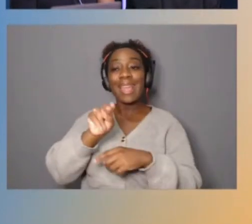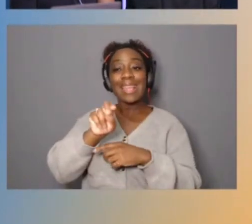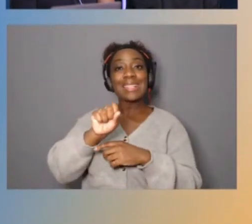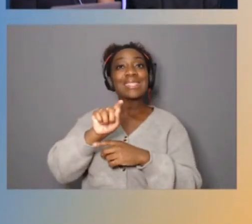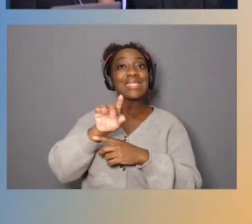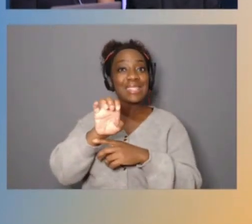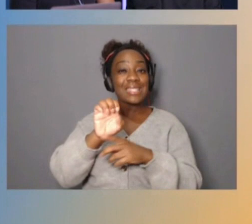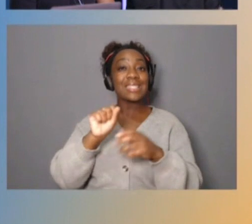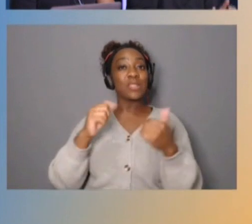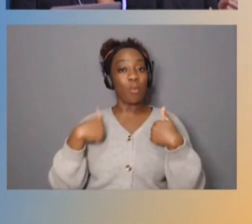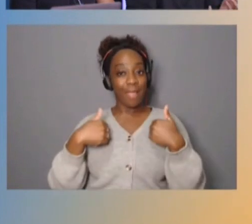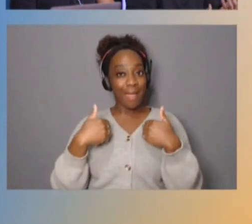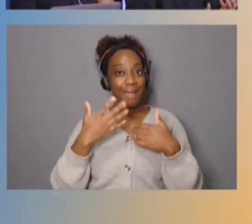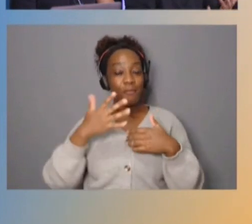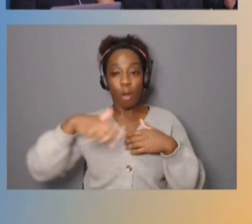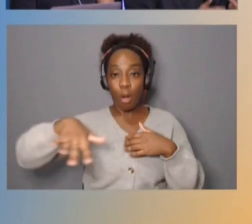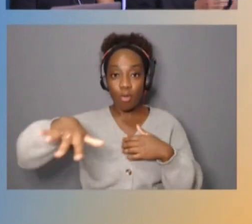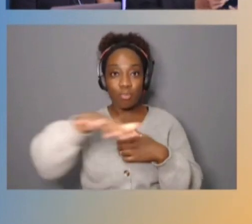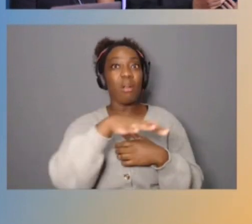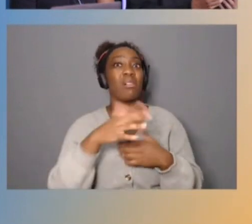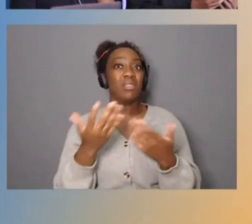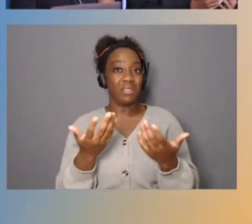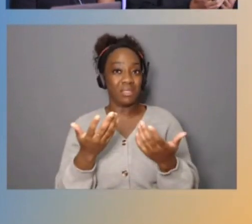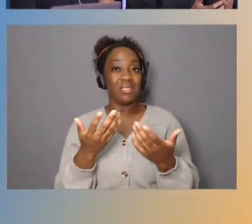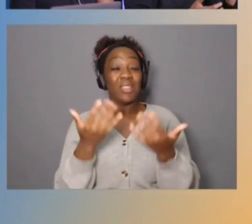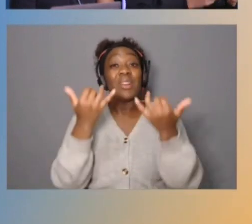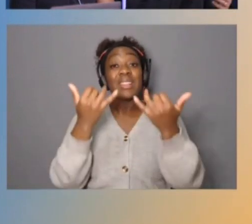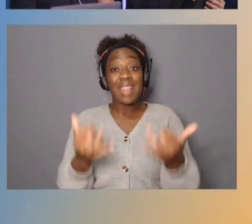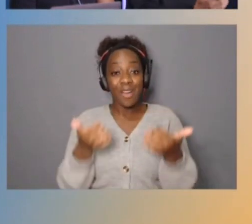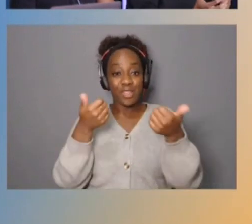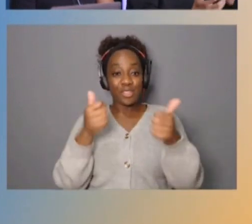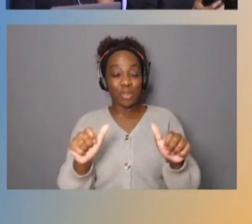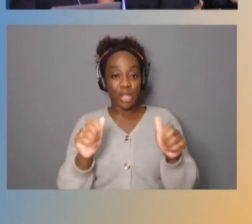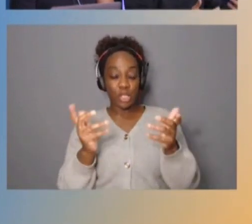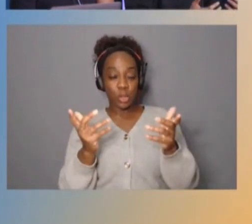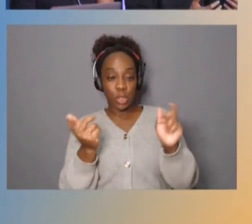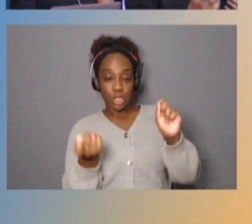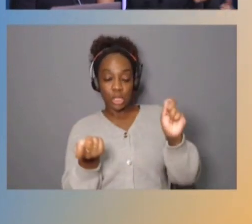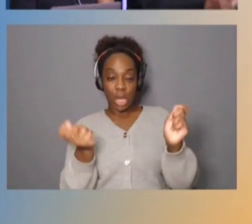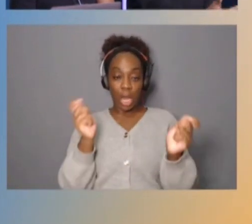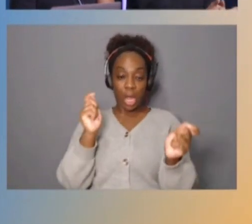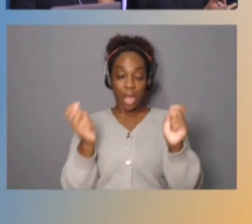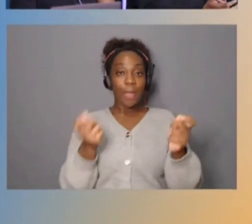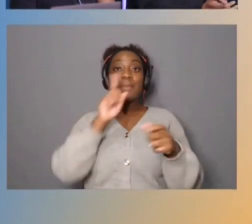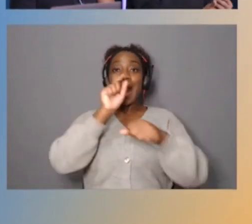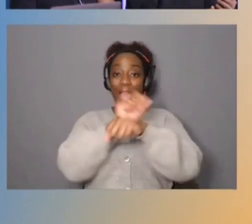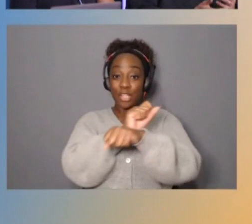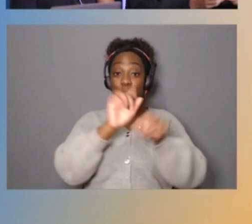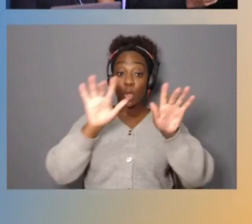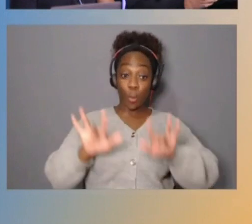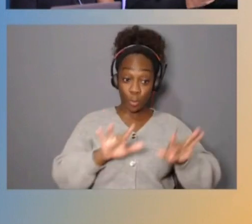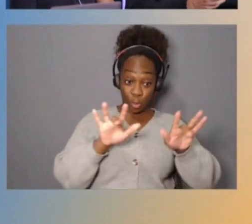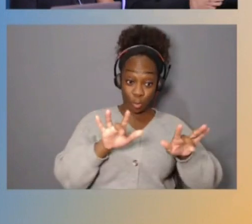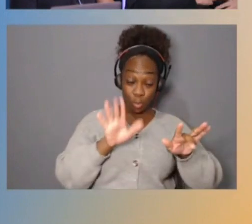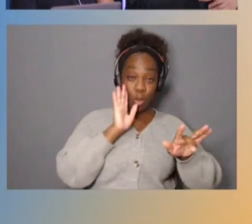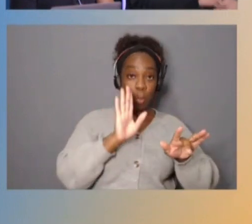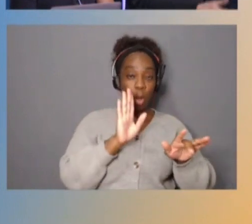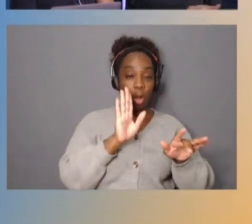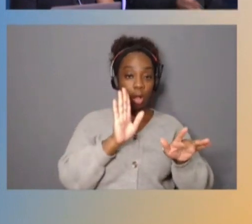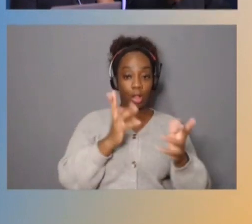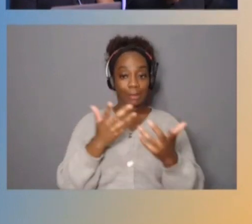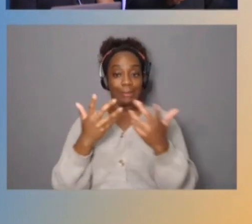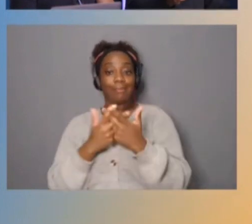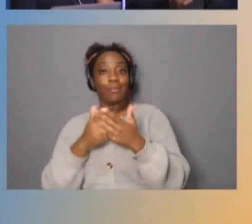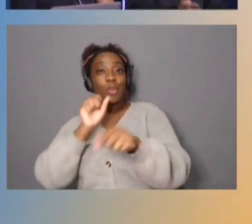EC2 family and now try to shape the actual compute that they are going to use to the workload, right? So rather than having just